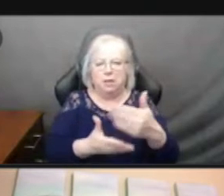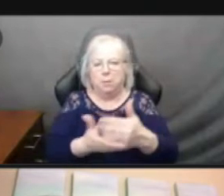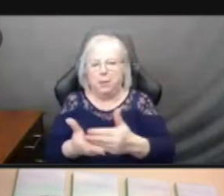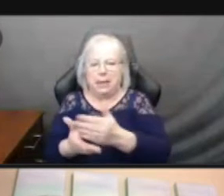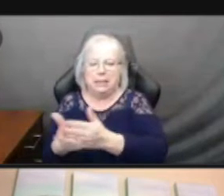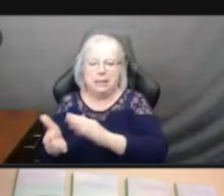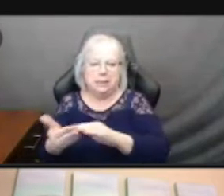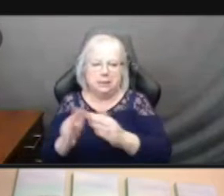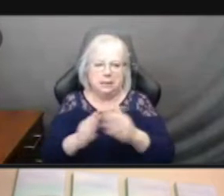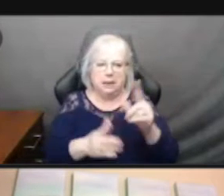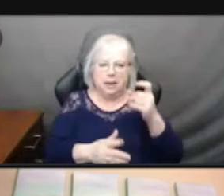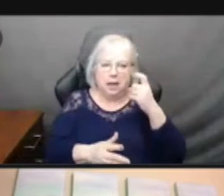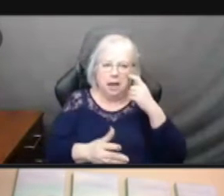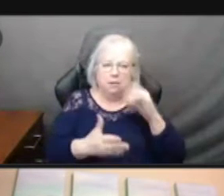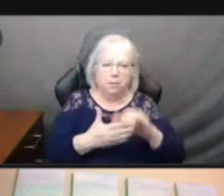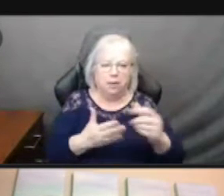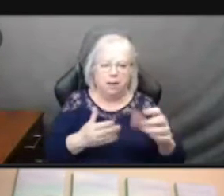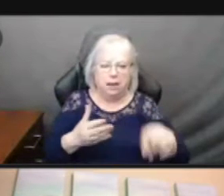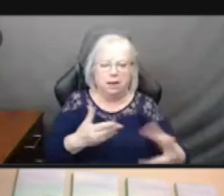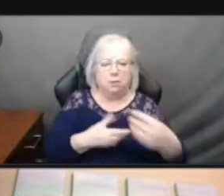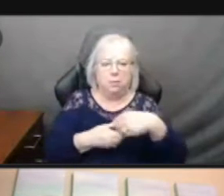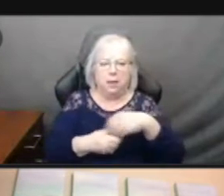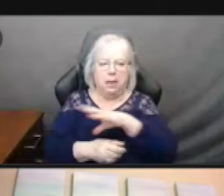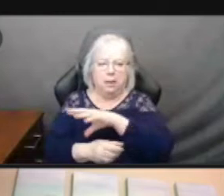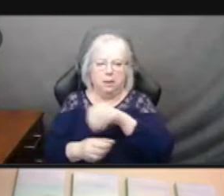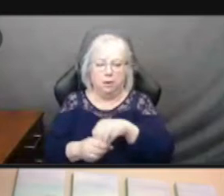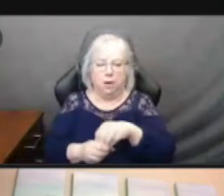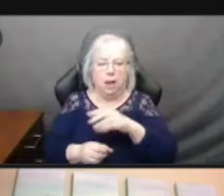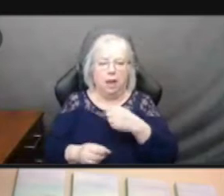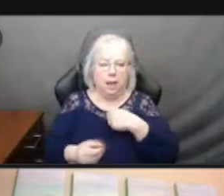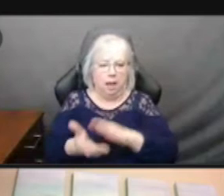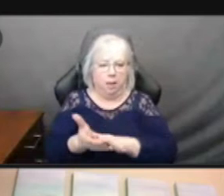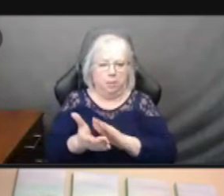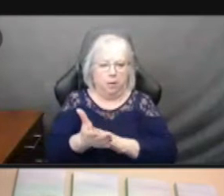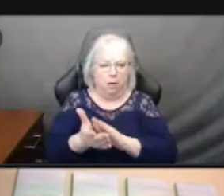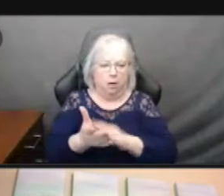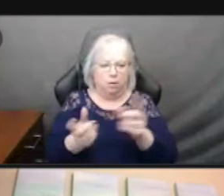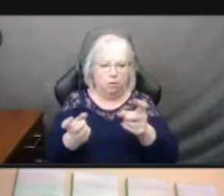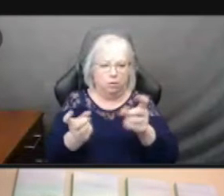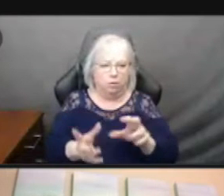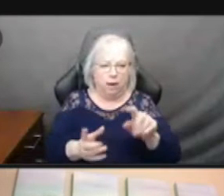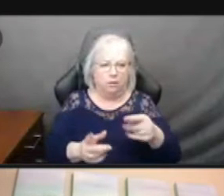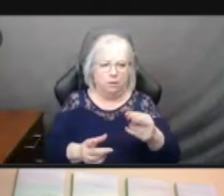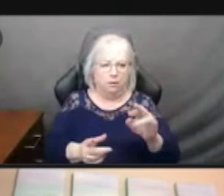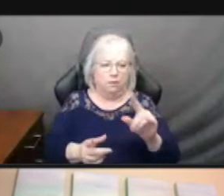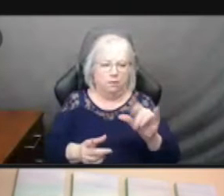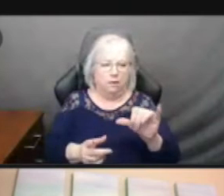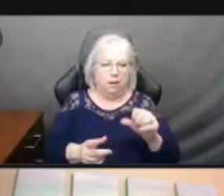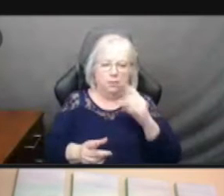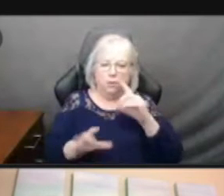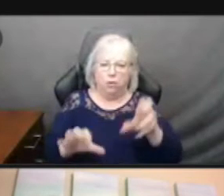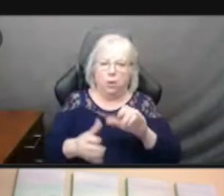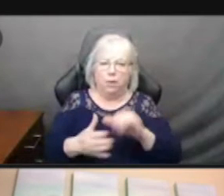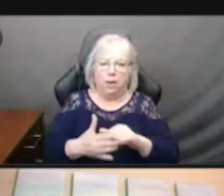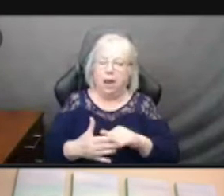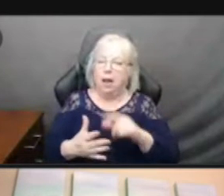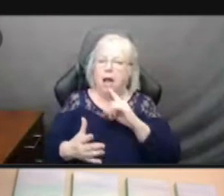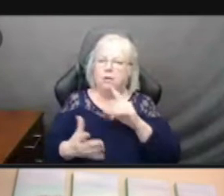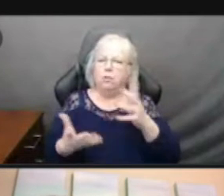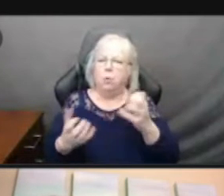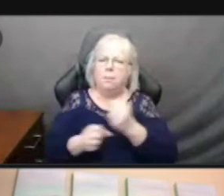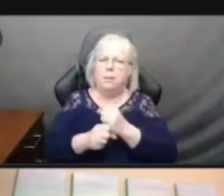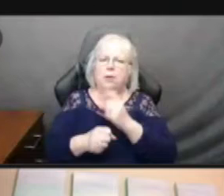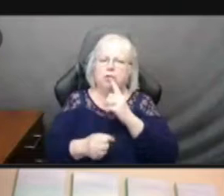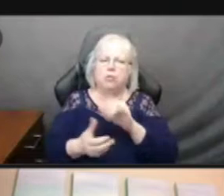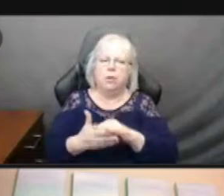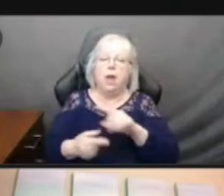government that need to be a part of this. And I applaud Director Phillips for doing this. I just want to make sure that when we do this, we